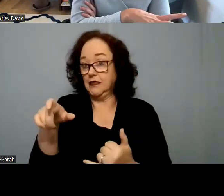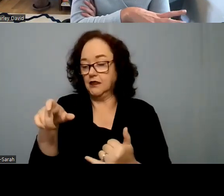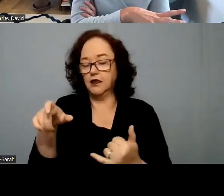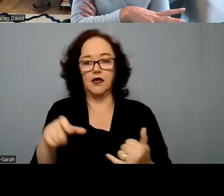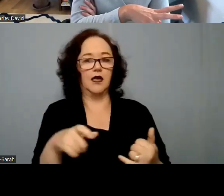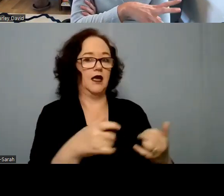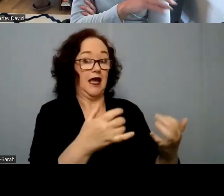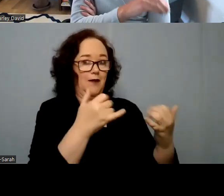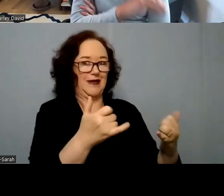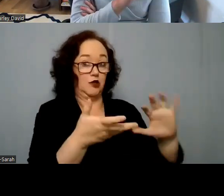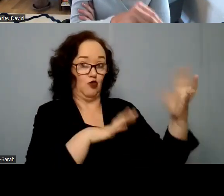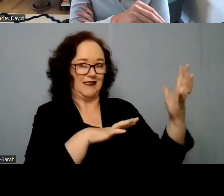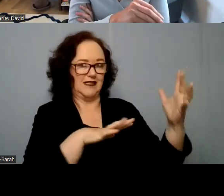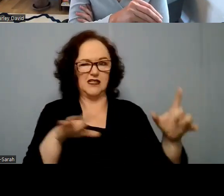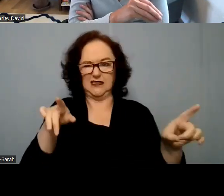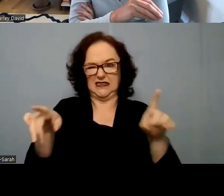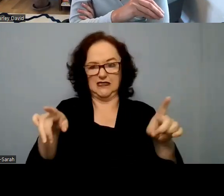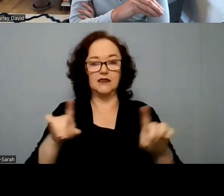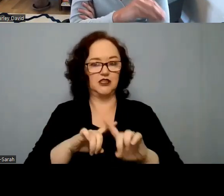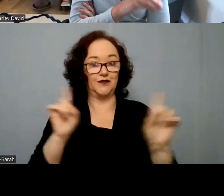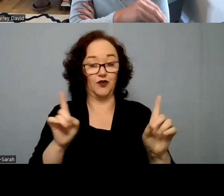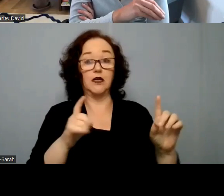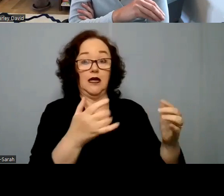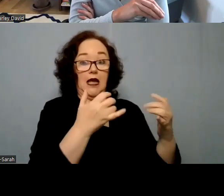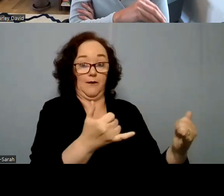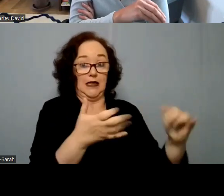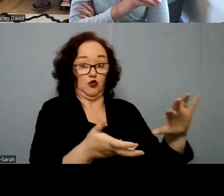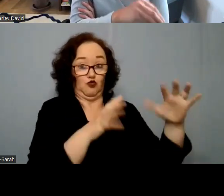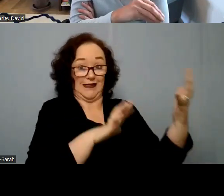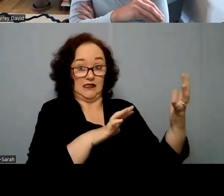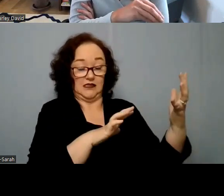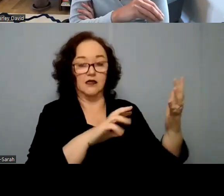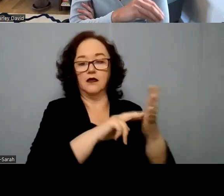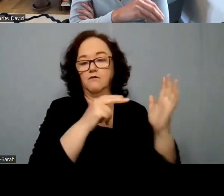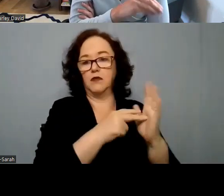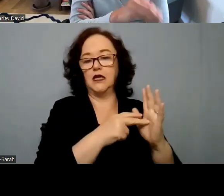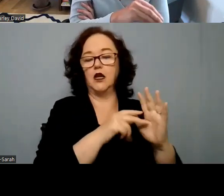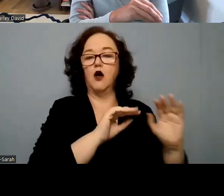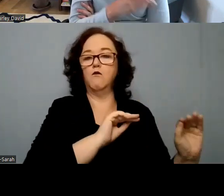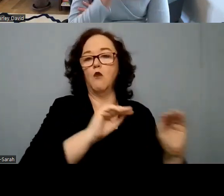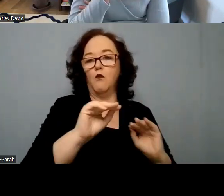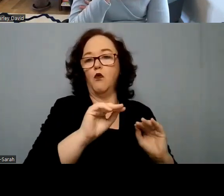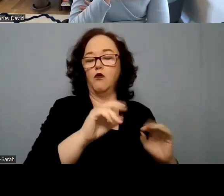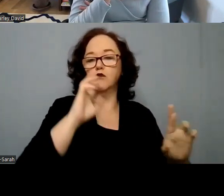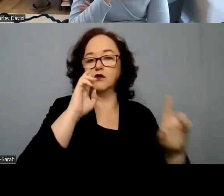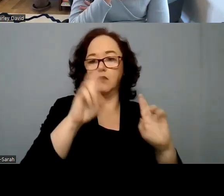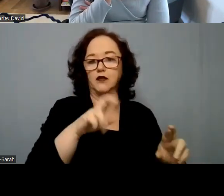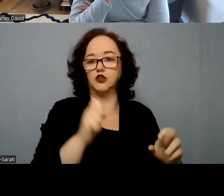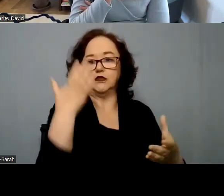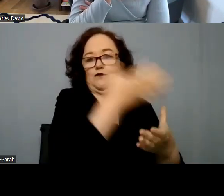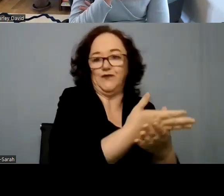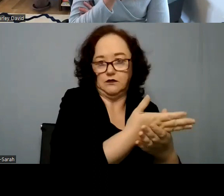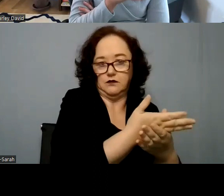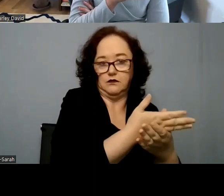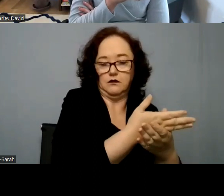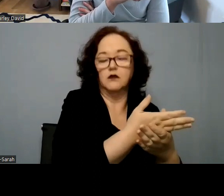crisis. So for an immediate crisis, mobile response should be on the scene or intervening within the